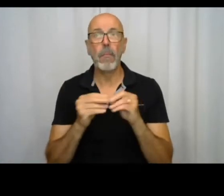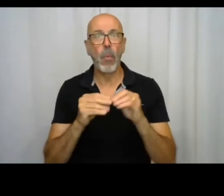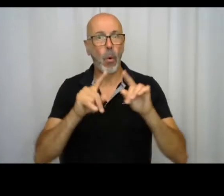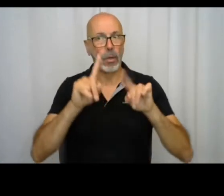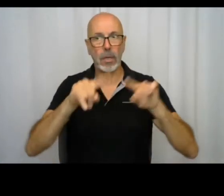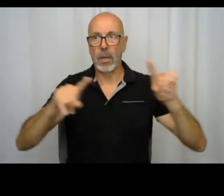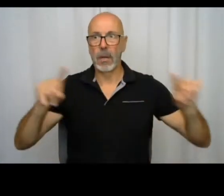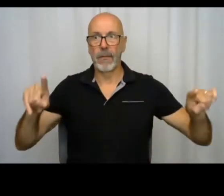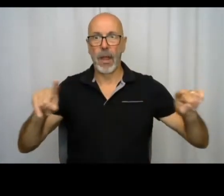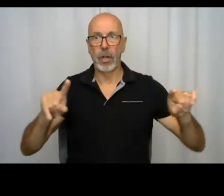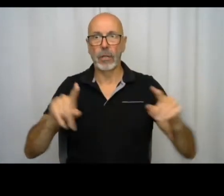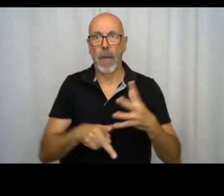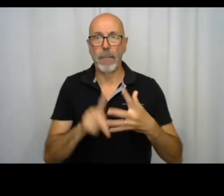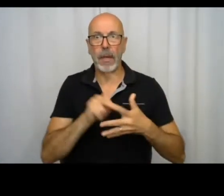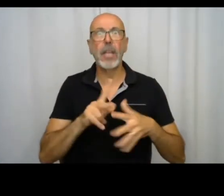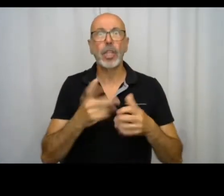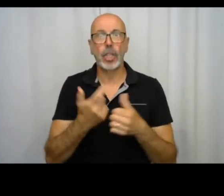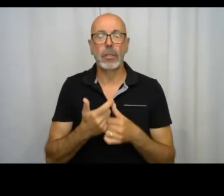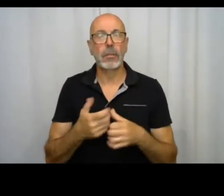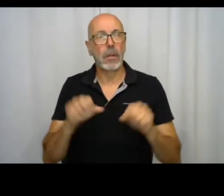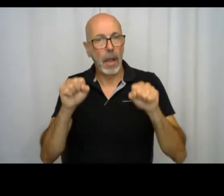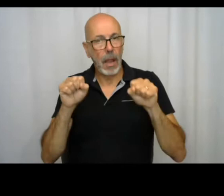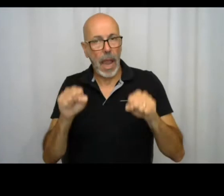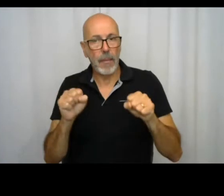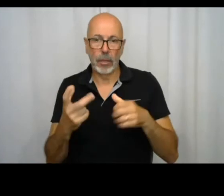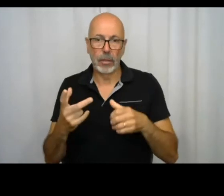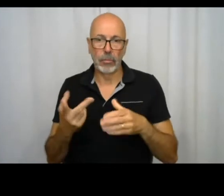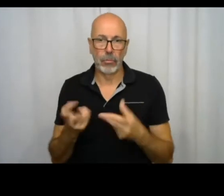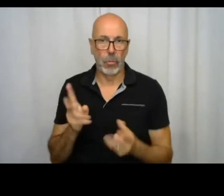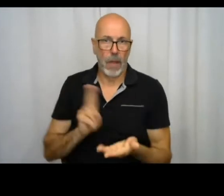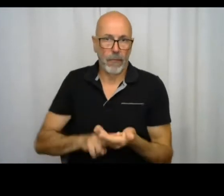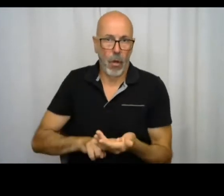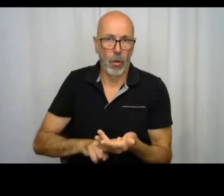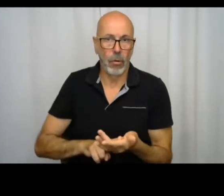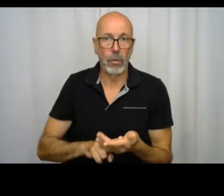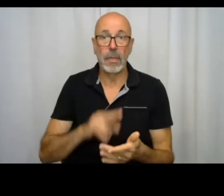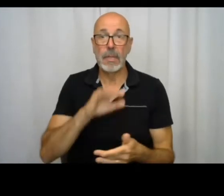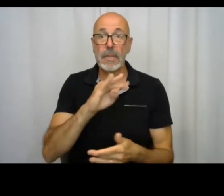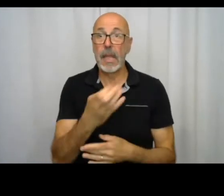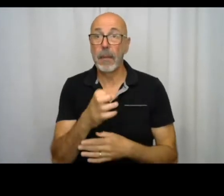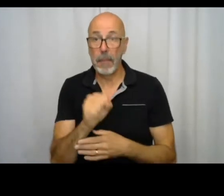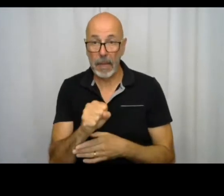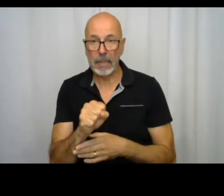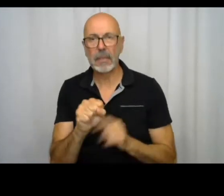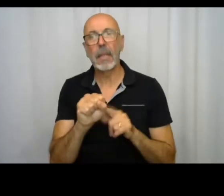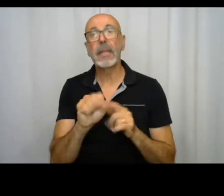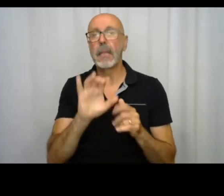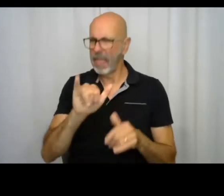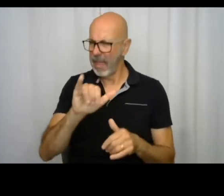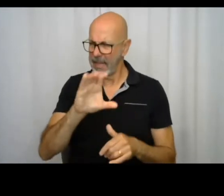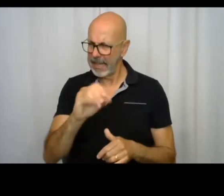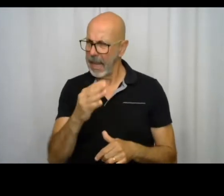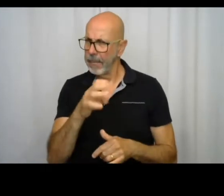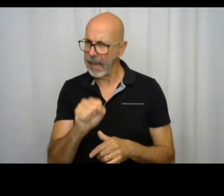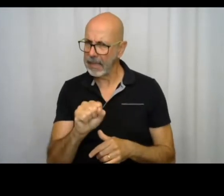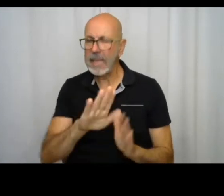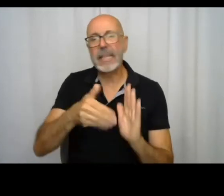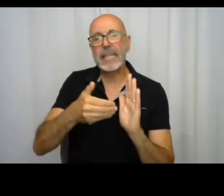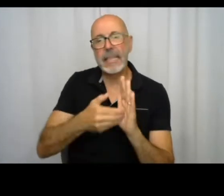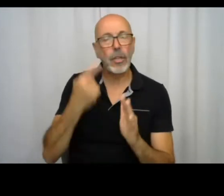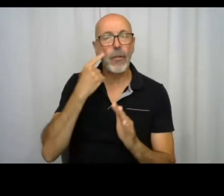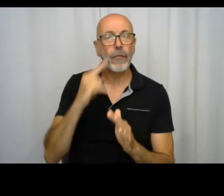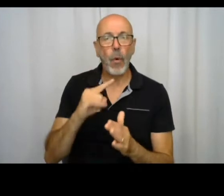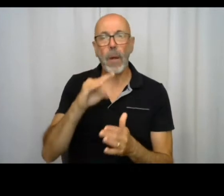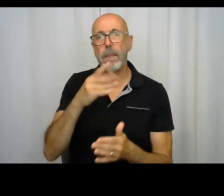diverse populations are able to enroll. And CMS RFI is the Centers for Medicare and Medicaid